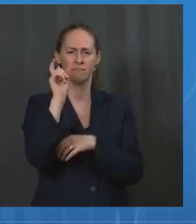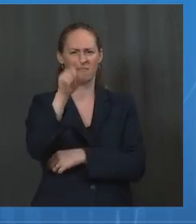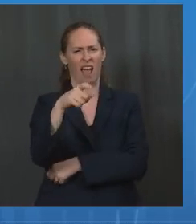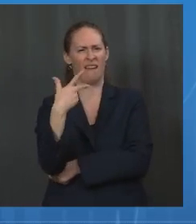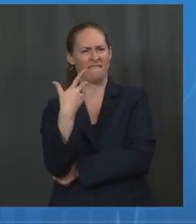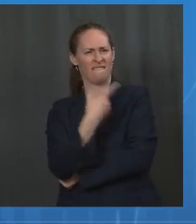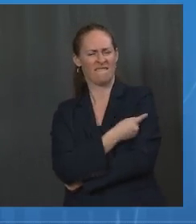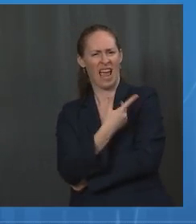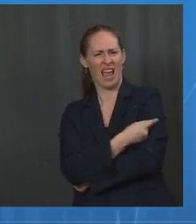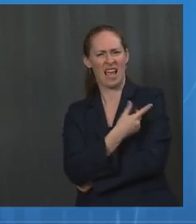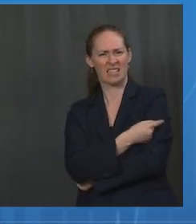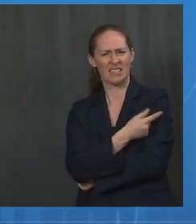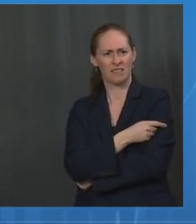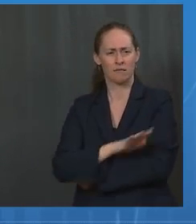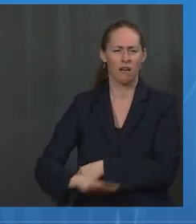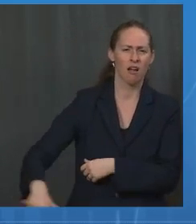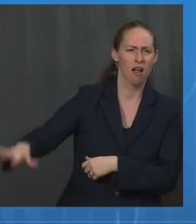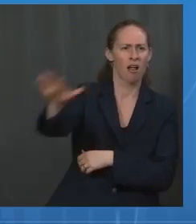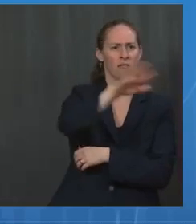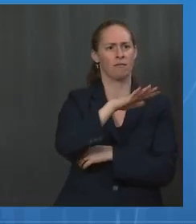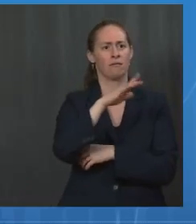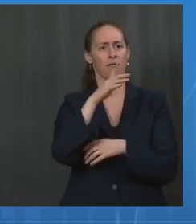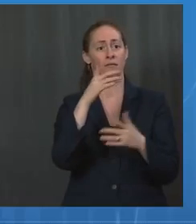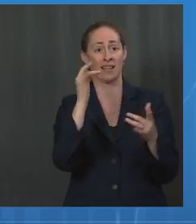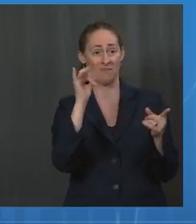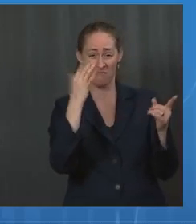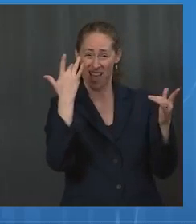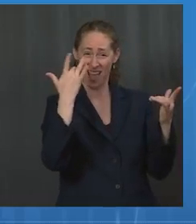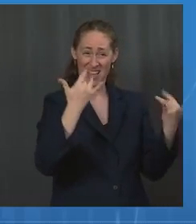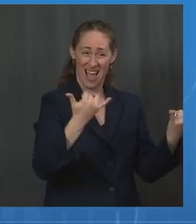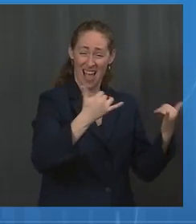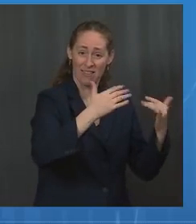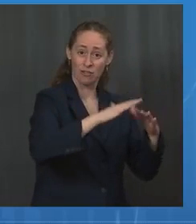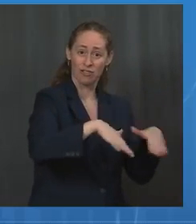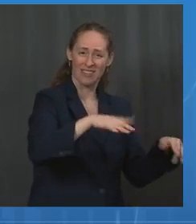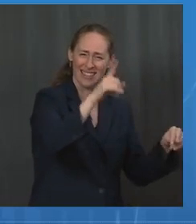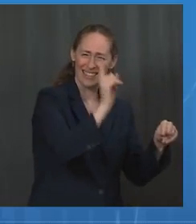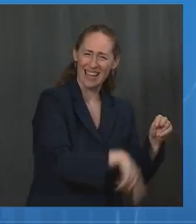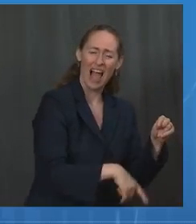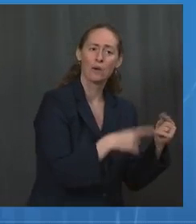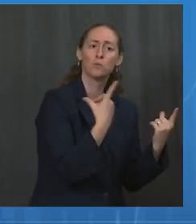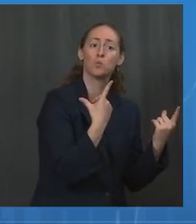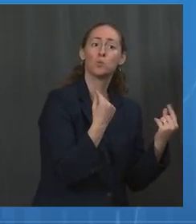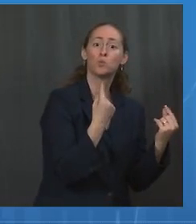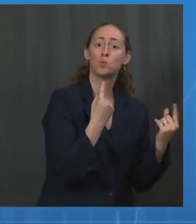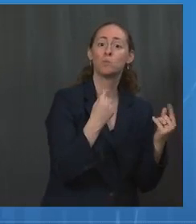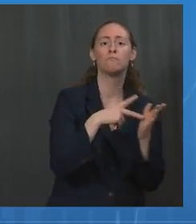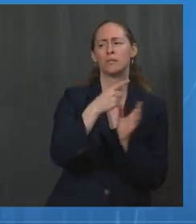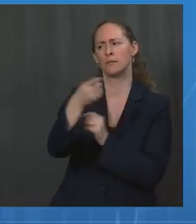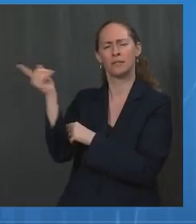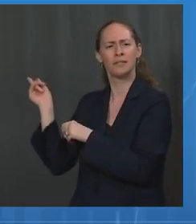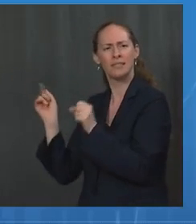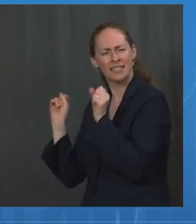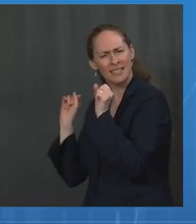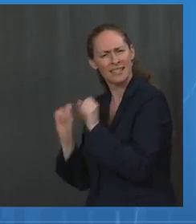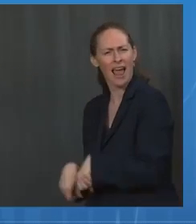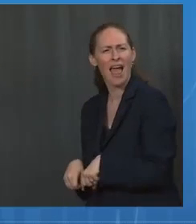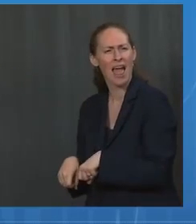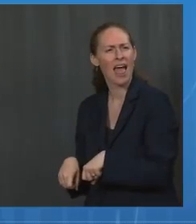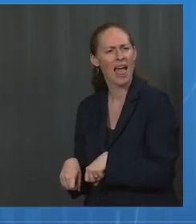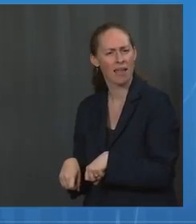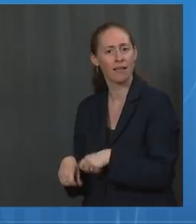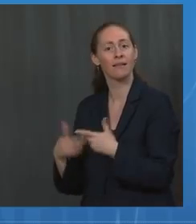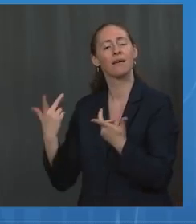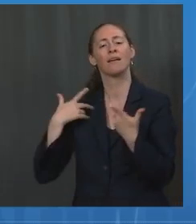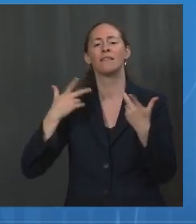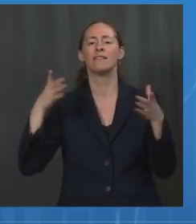vaccinated and surround children who are not yet vaccine eligible with people who are vaccinated to effectively shield them from COVID